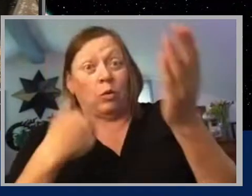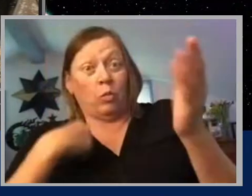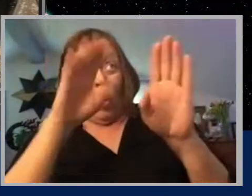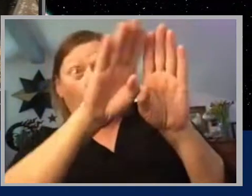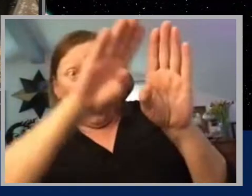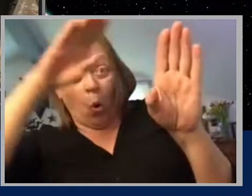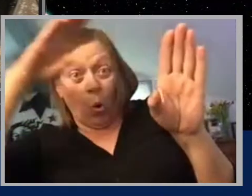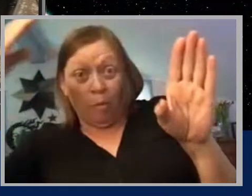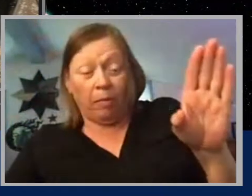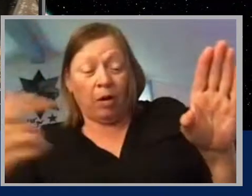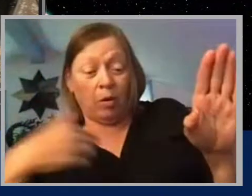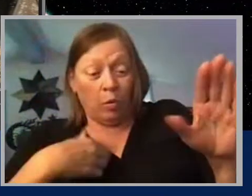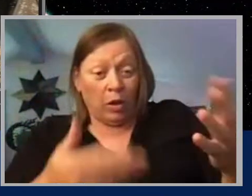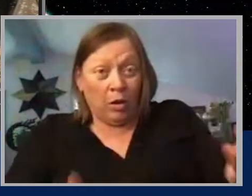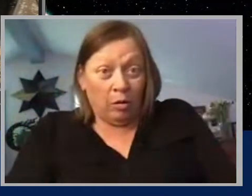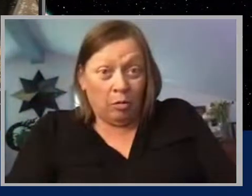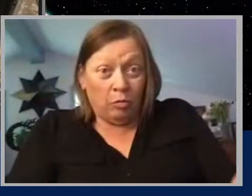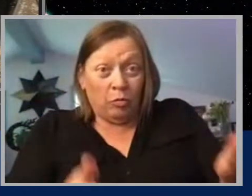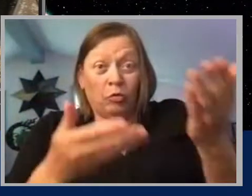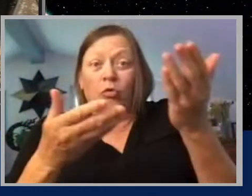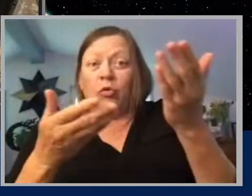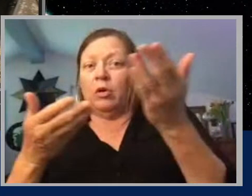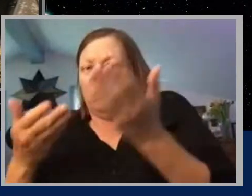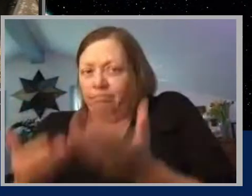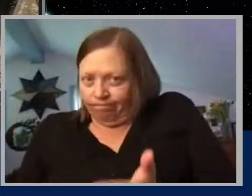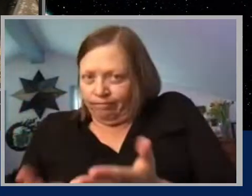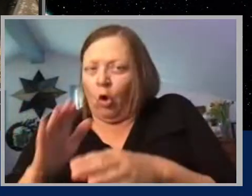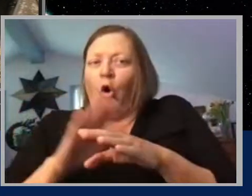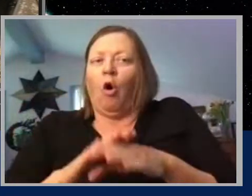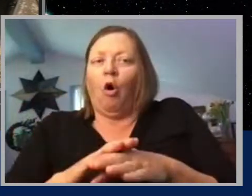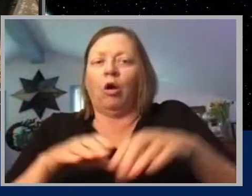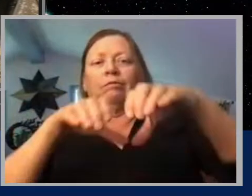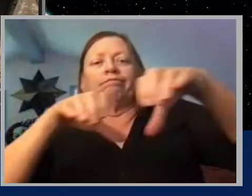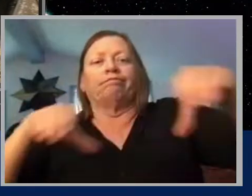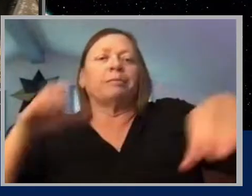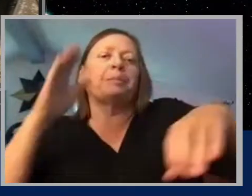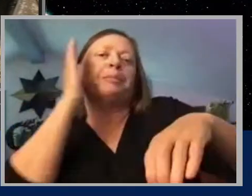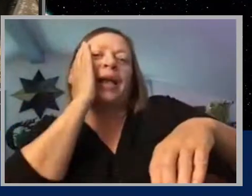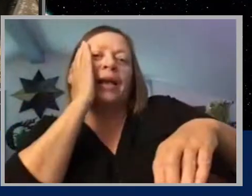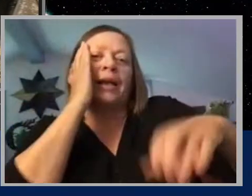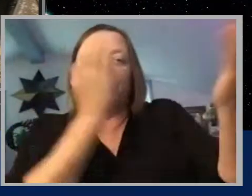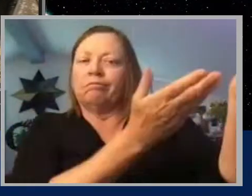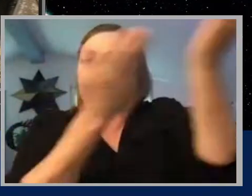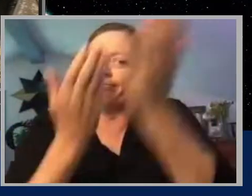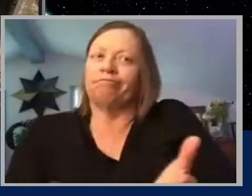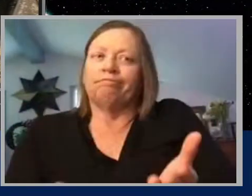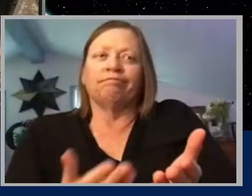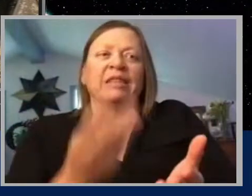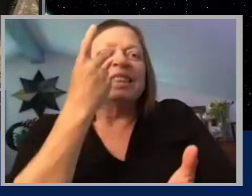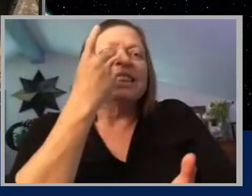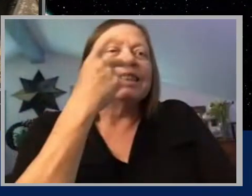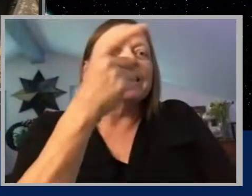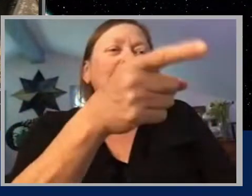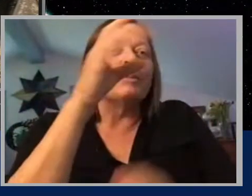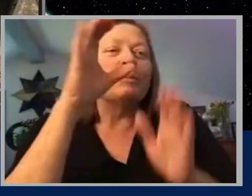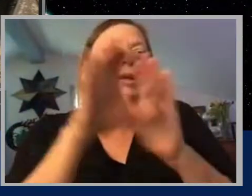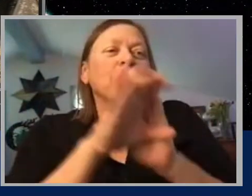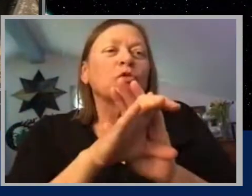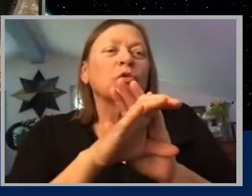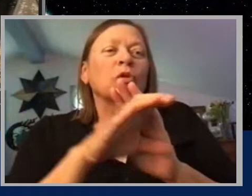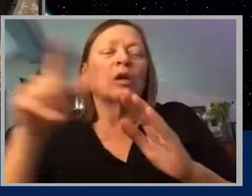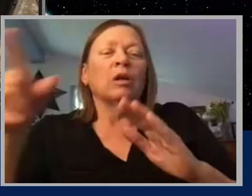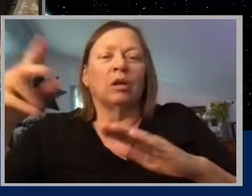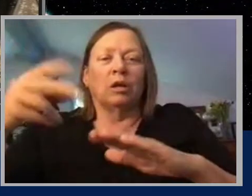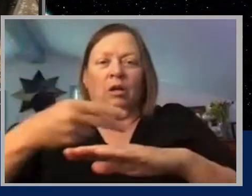are very careful to have them onto the litters or the stretchers that you see here, just so that they have a little extra time to get used to